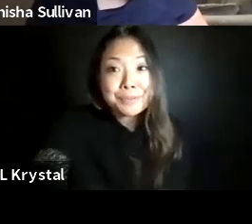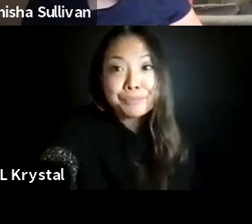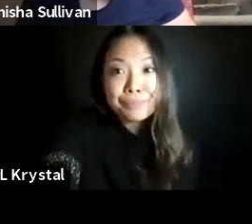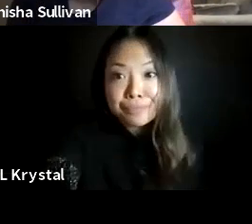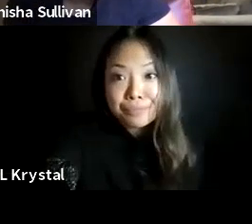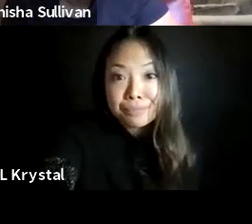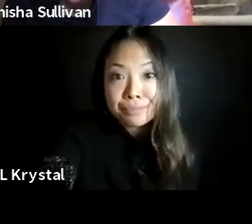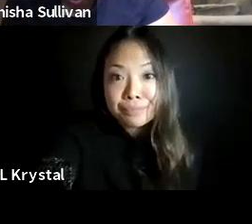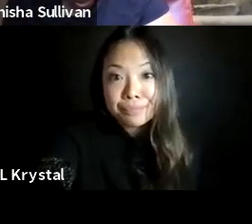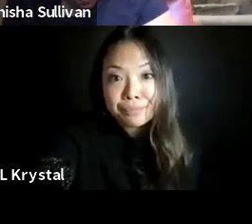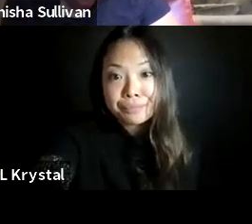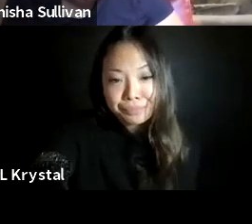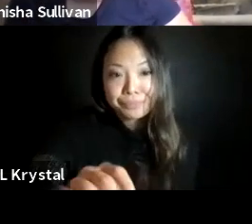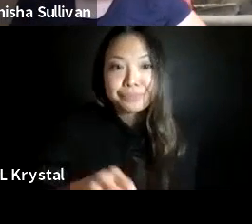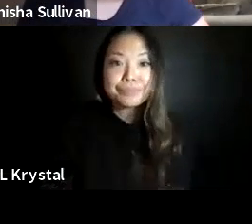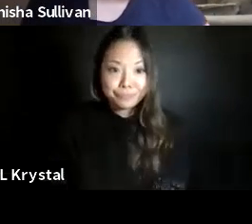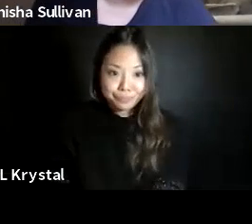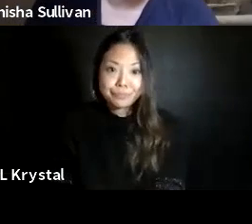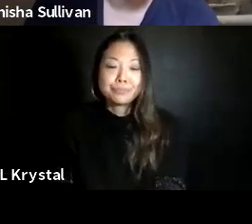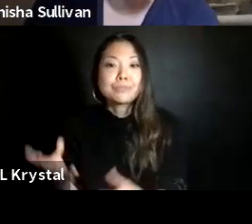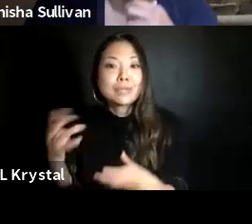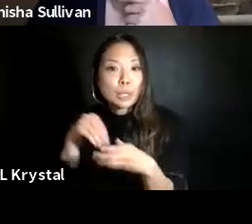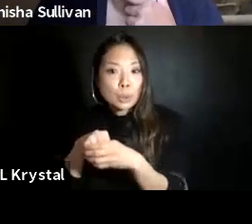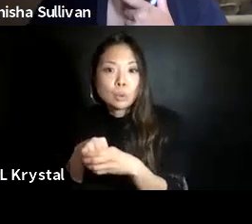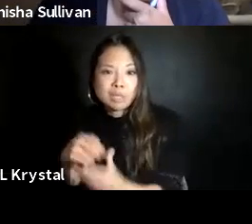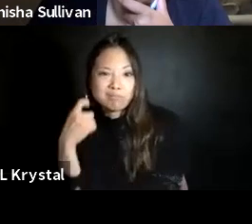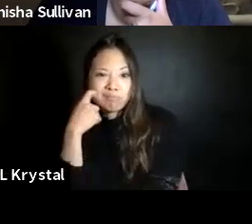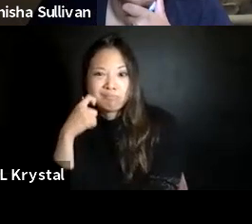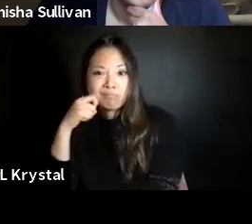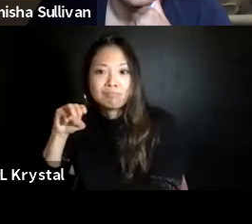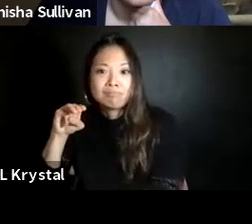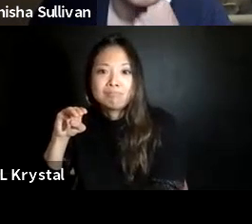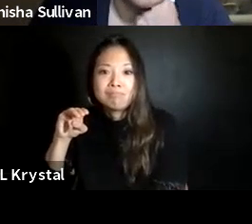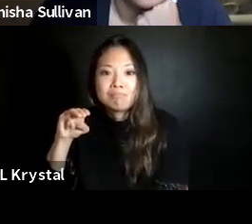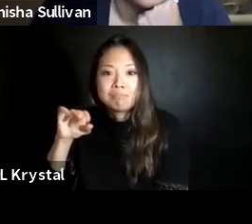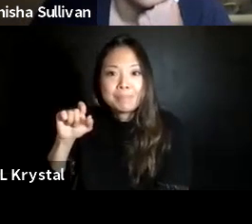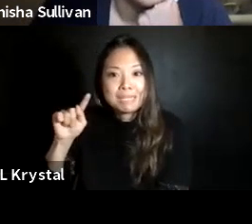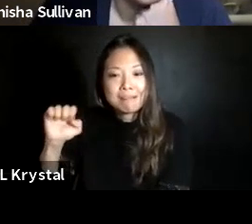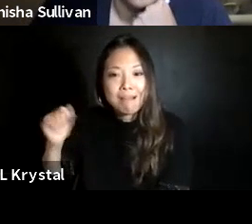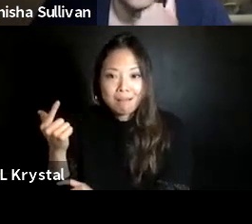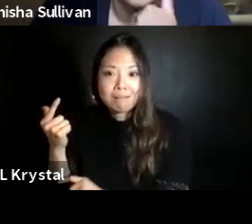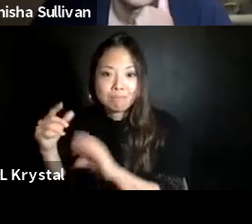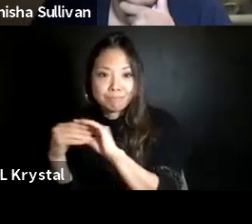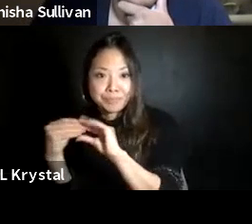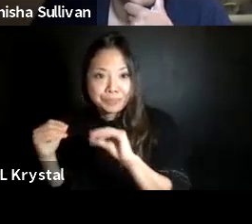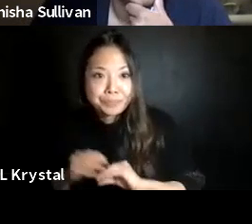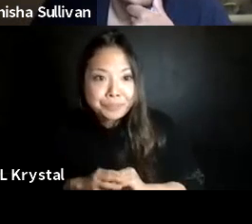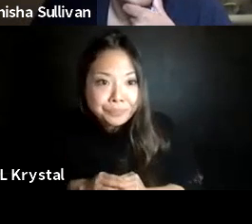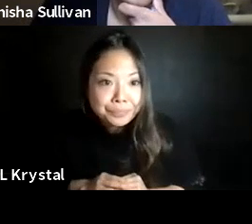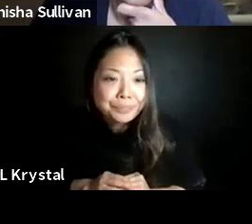so including what Dr. Tung just put on the table as well. So Ms. Lum. I just have a question with regards